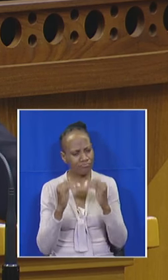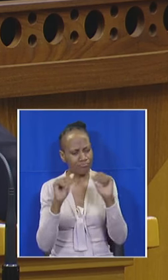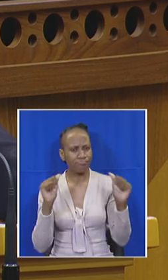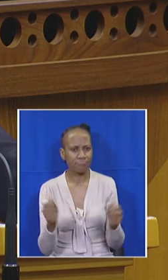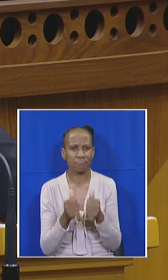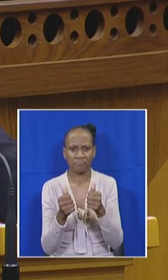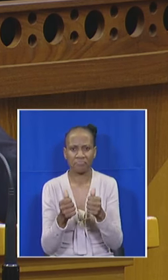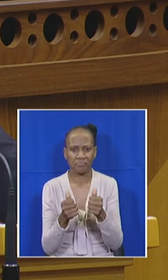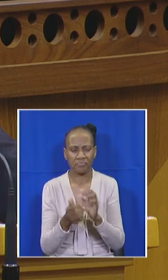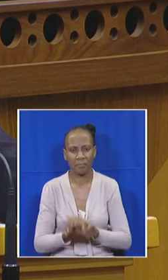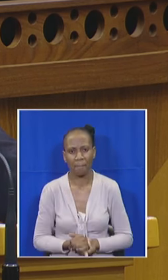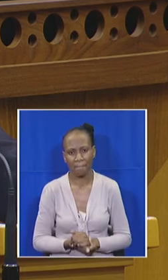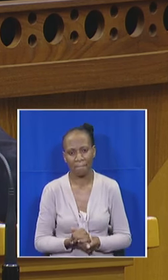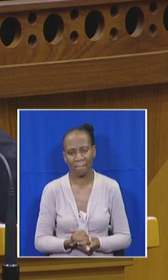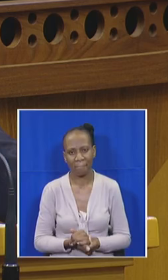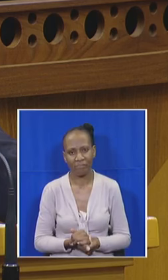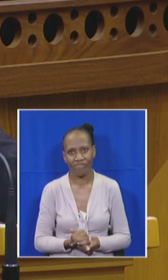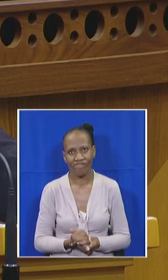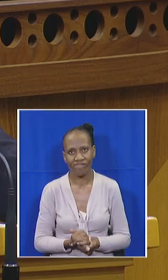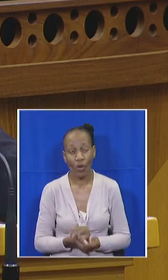countries on our soil, while